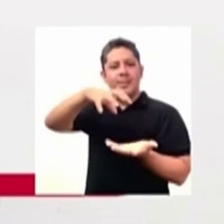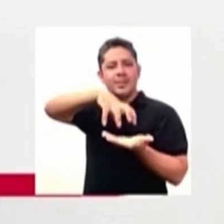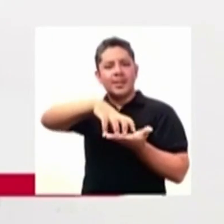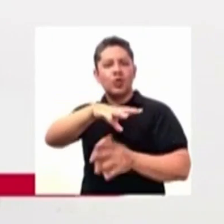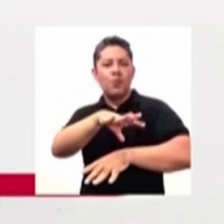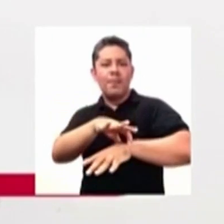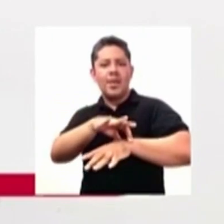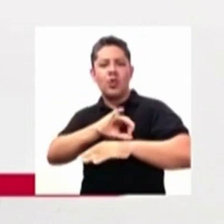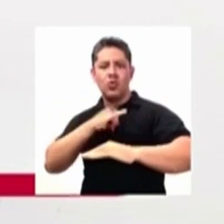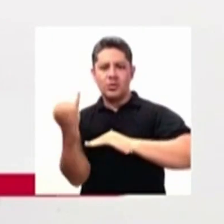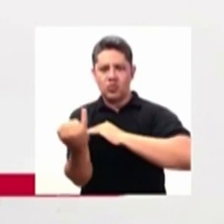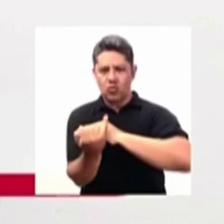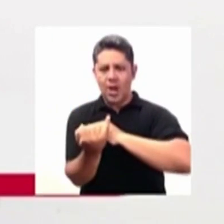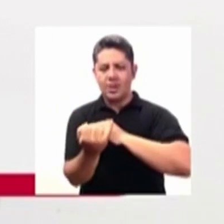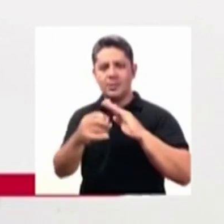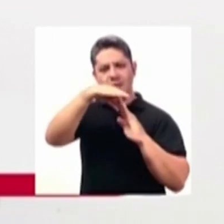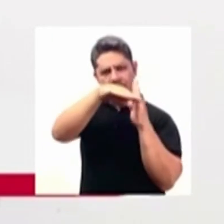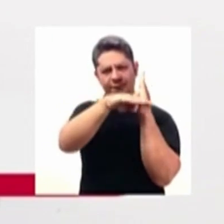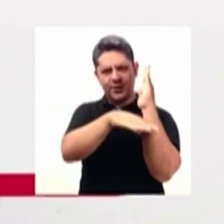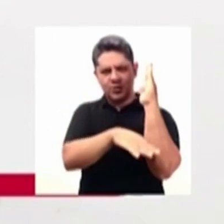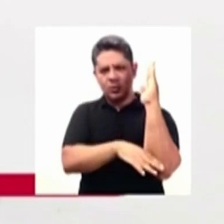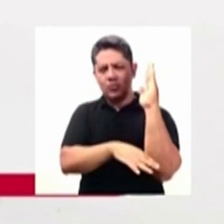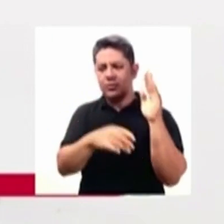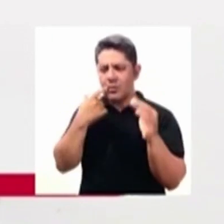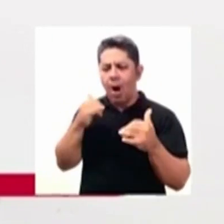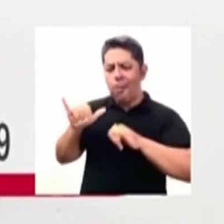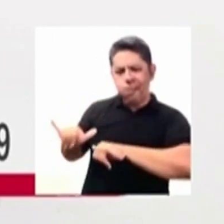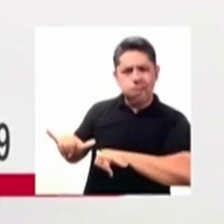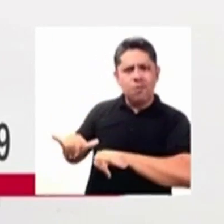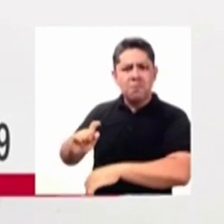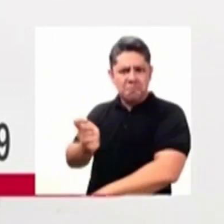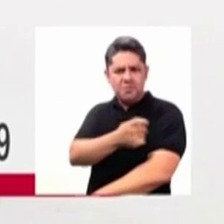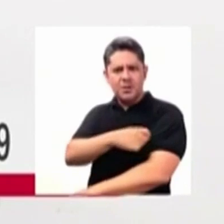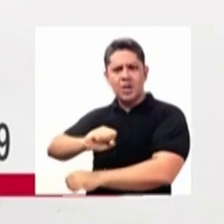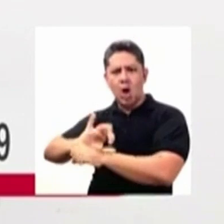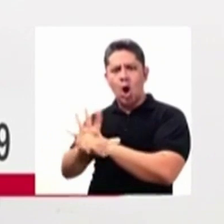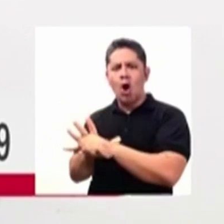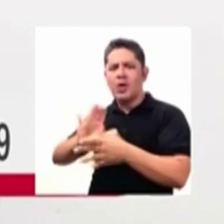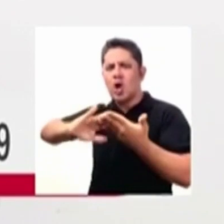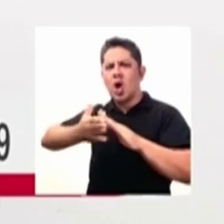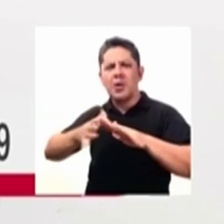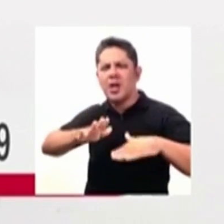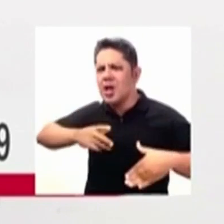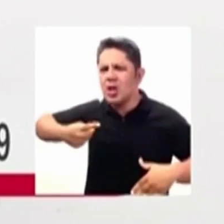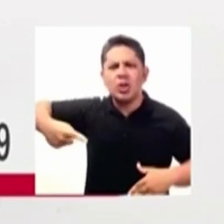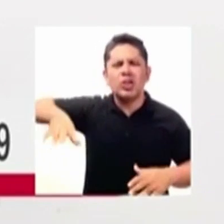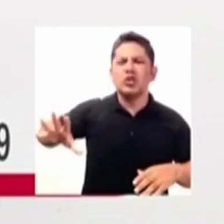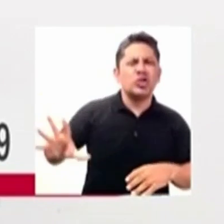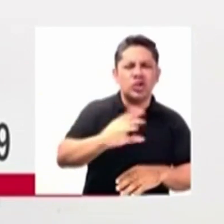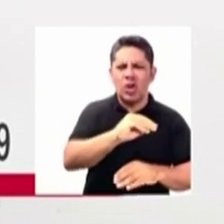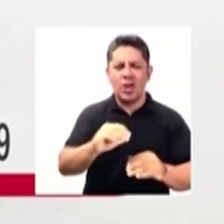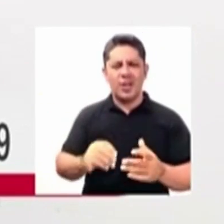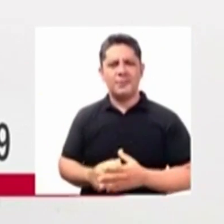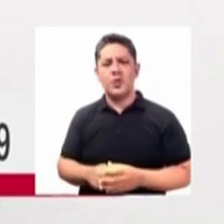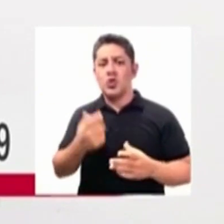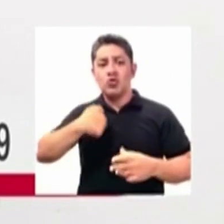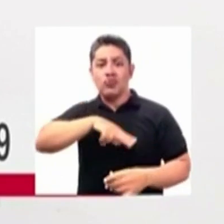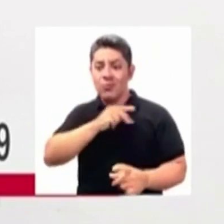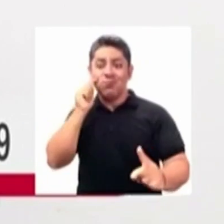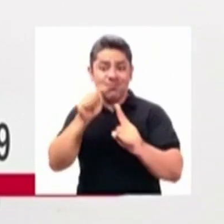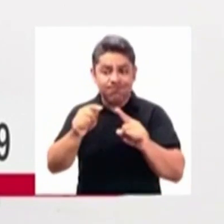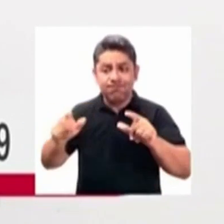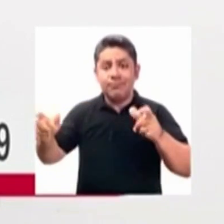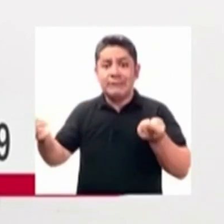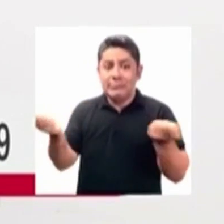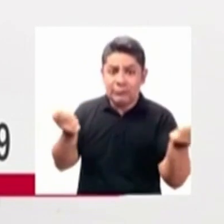We want to invite the entire community to come to the Island Medical Center. We have already received COVID vaccines to cover the whole community,